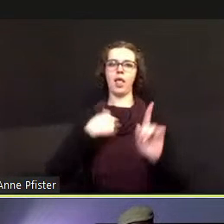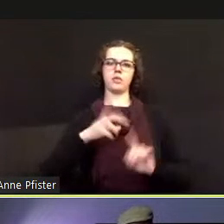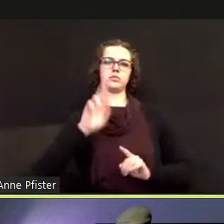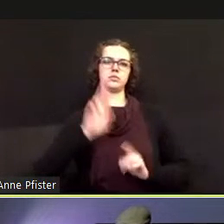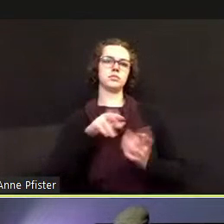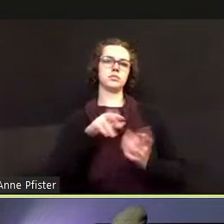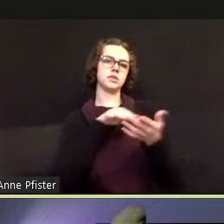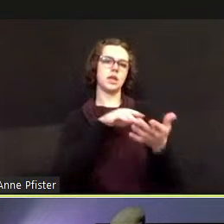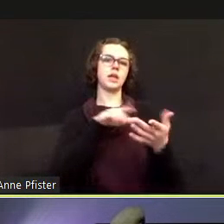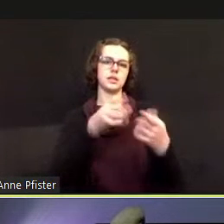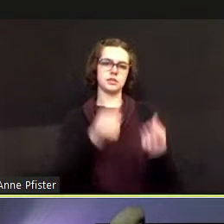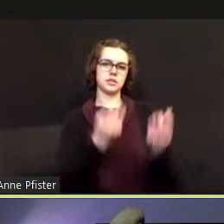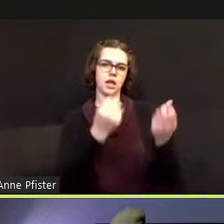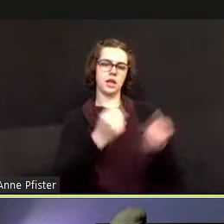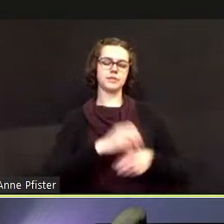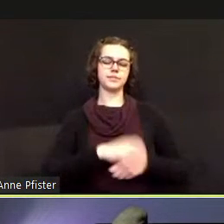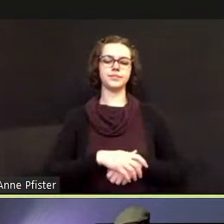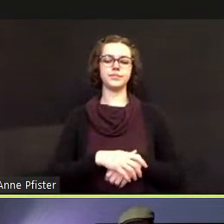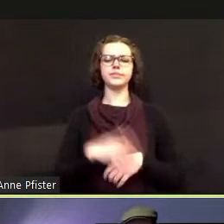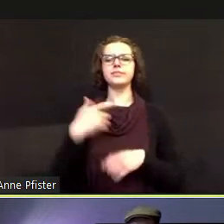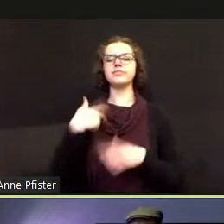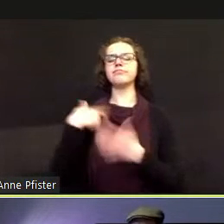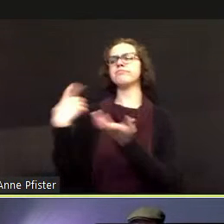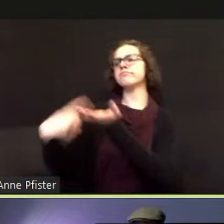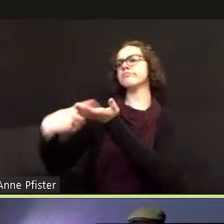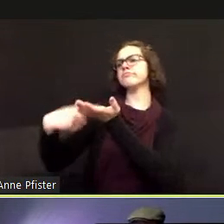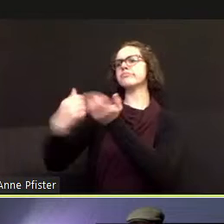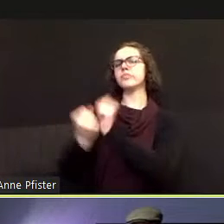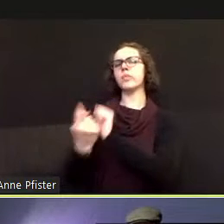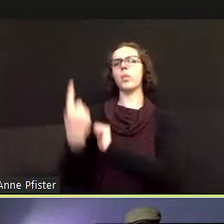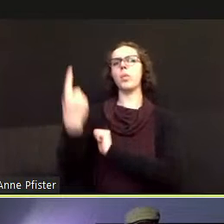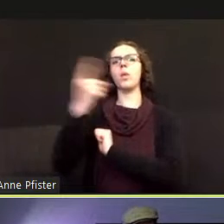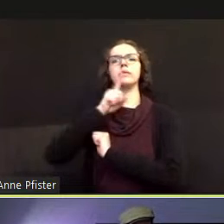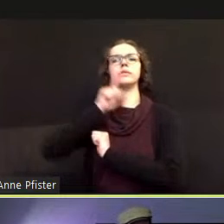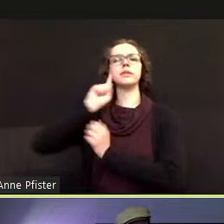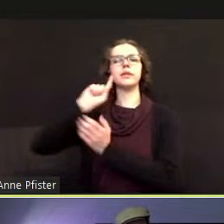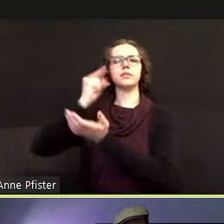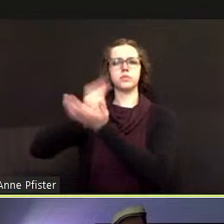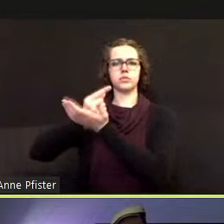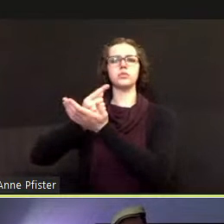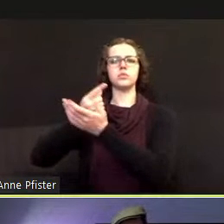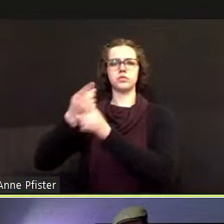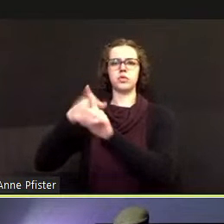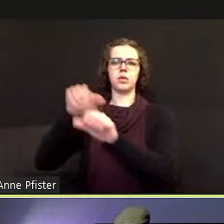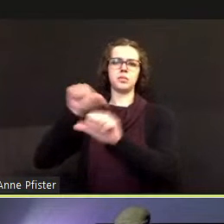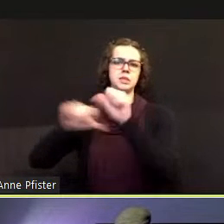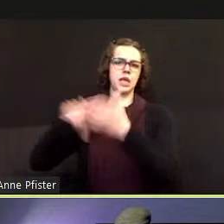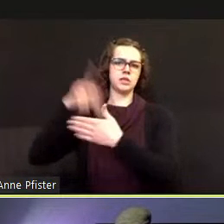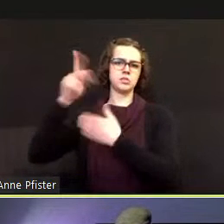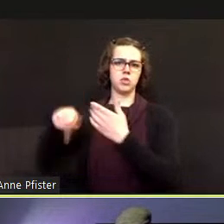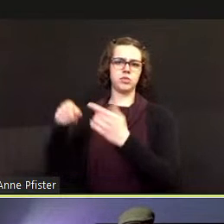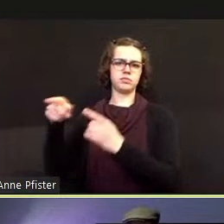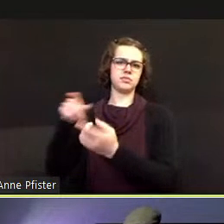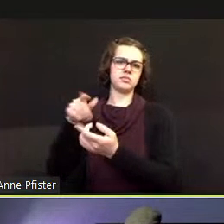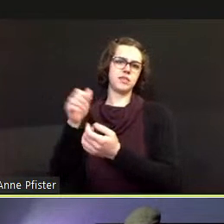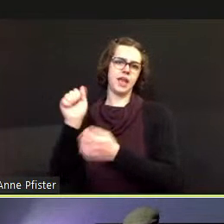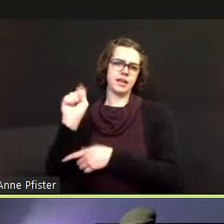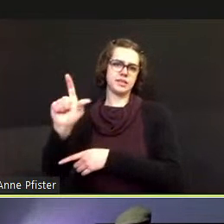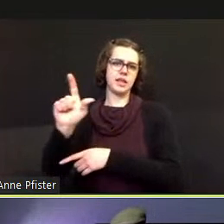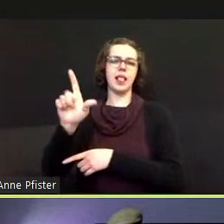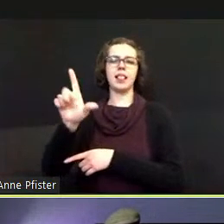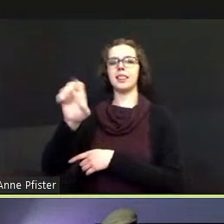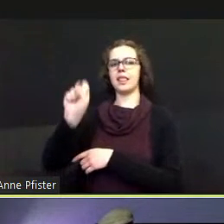taught by a deaf graduate student in the cognitive science program at Rochester who was in their ASL program, Leslie